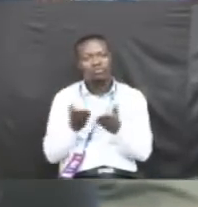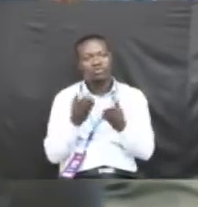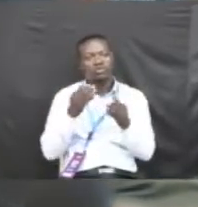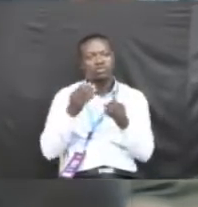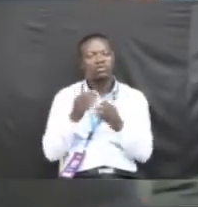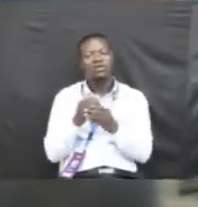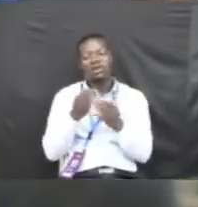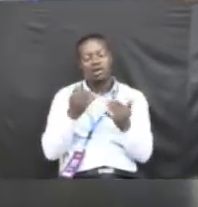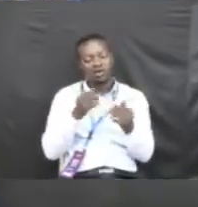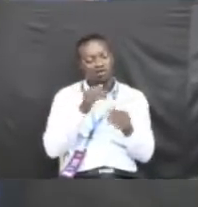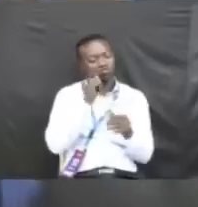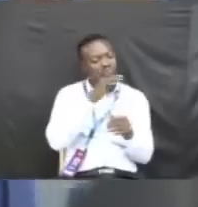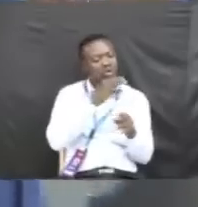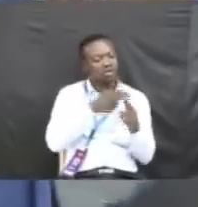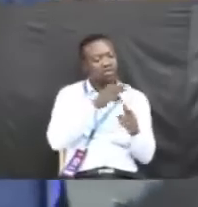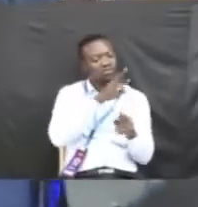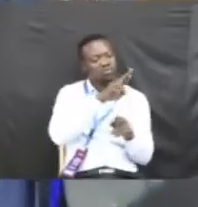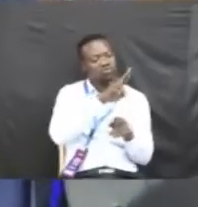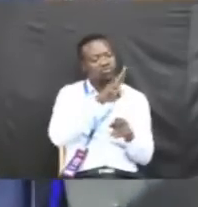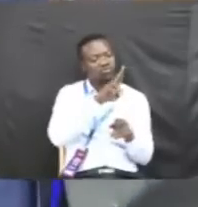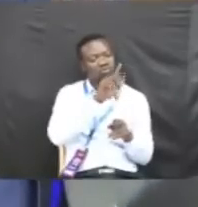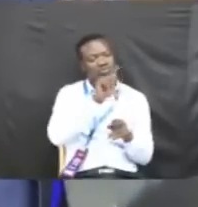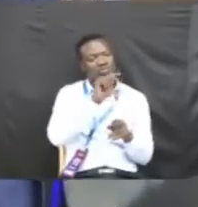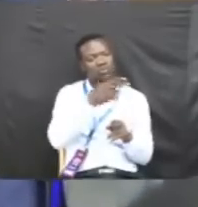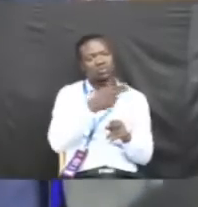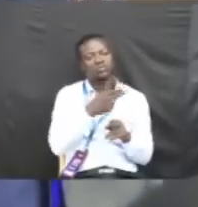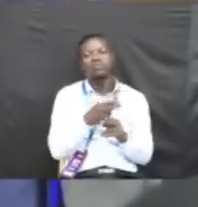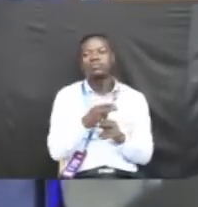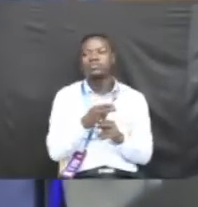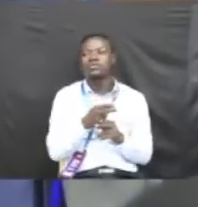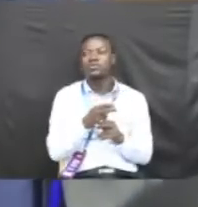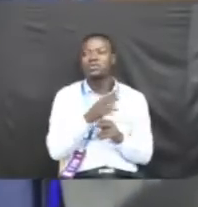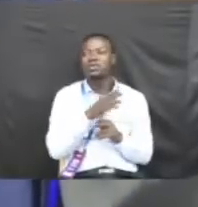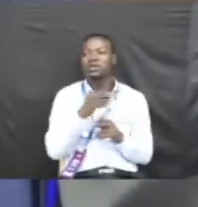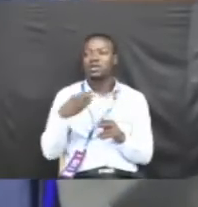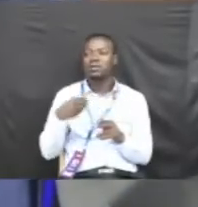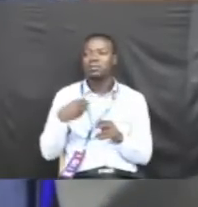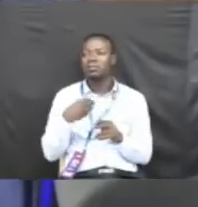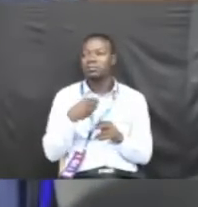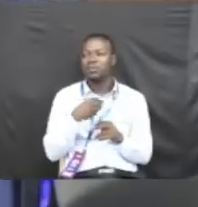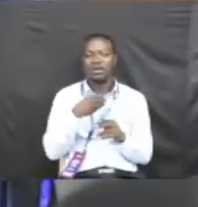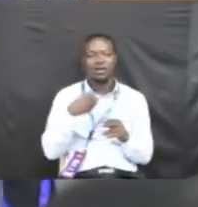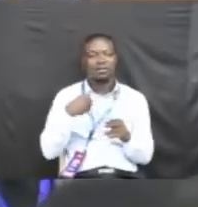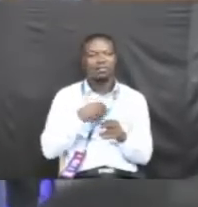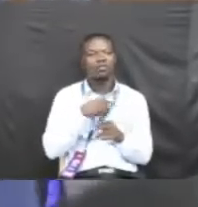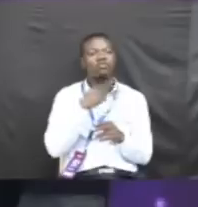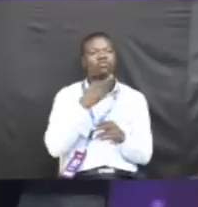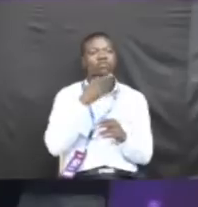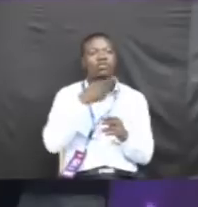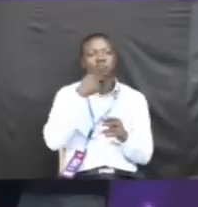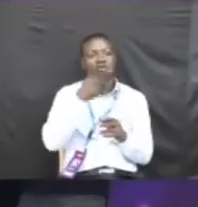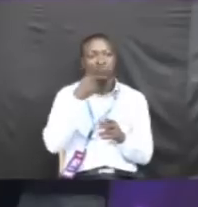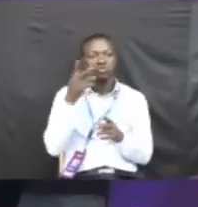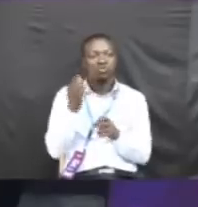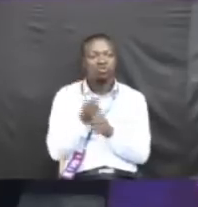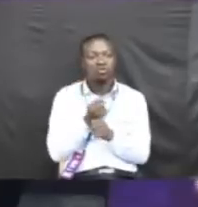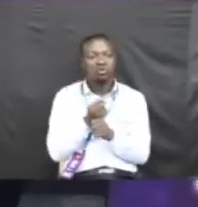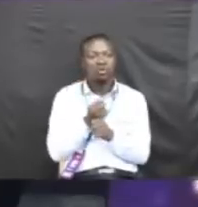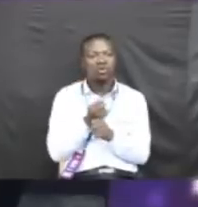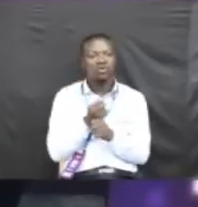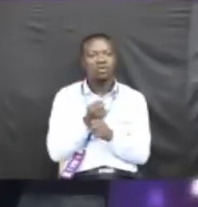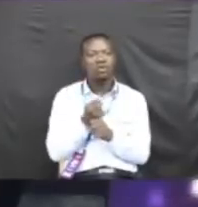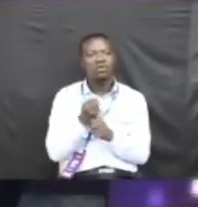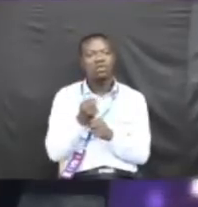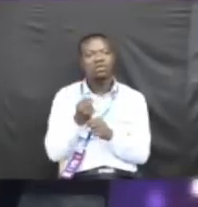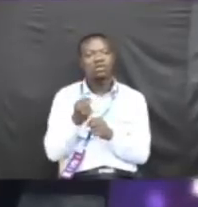Sister Ruth AJ J PWC Hills and a member of the voice of Pentecost won the discovery of the